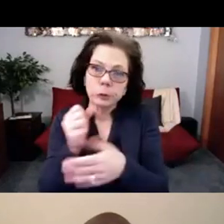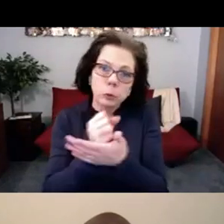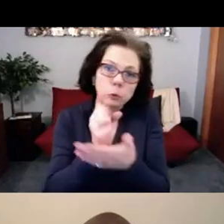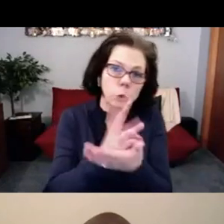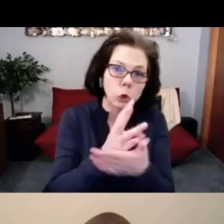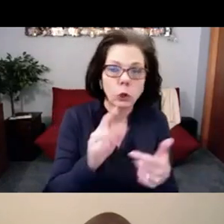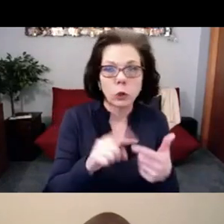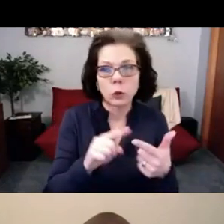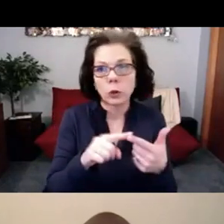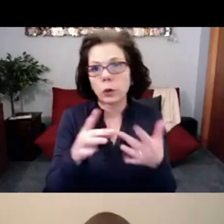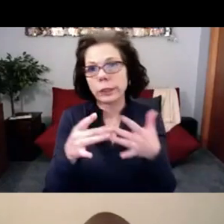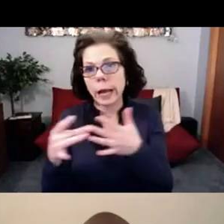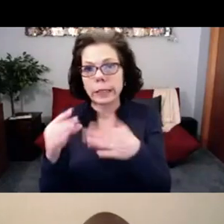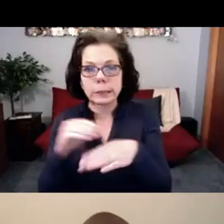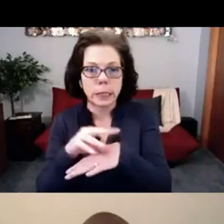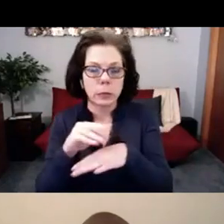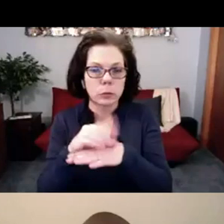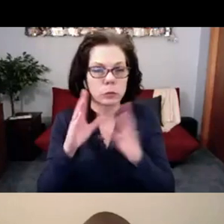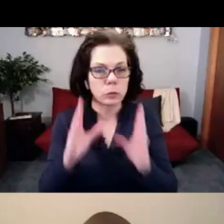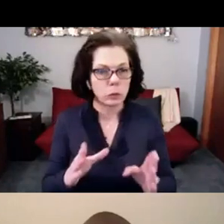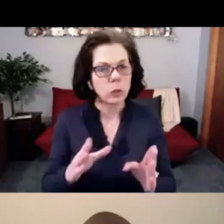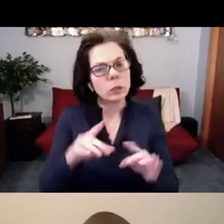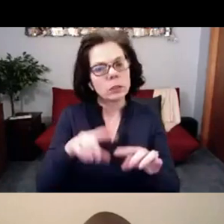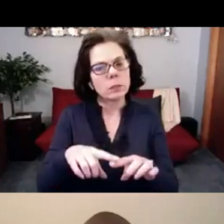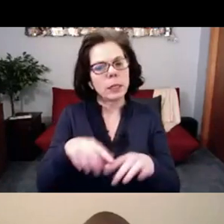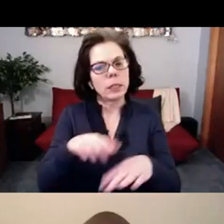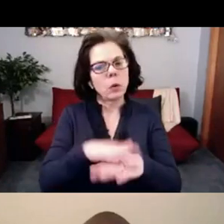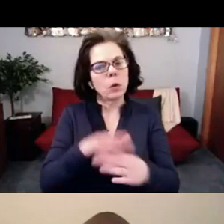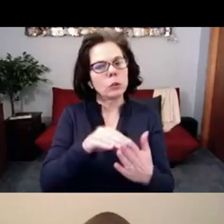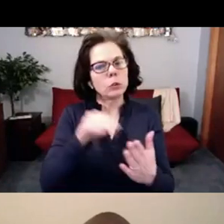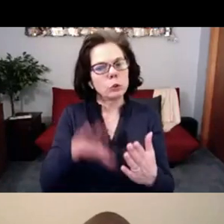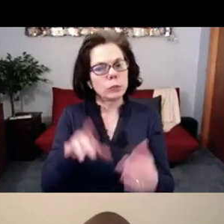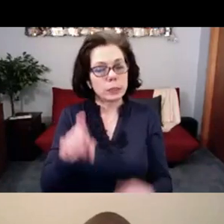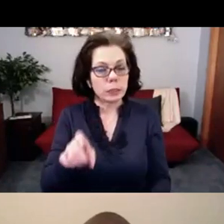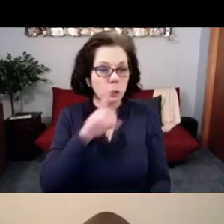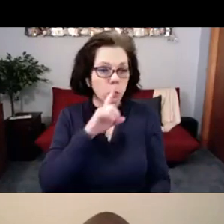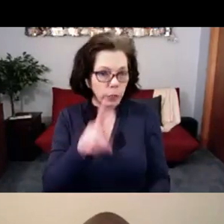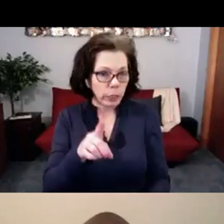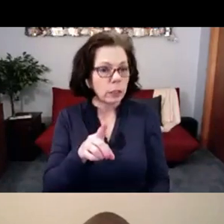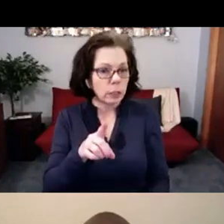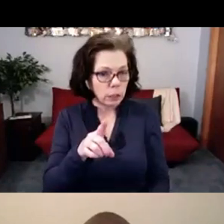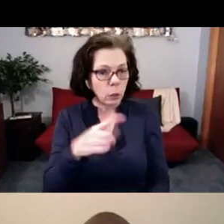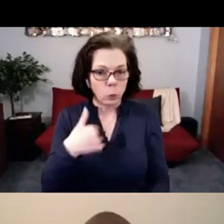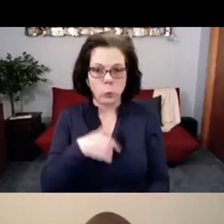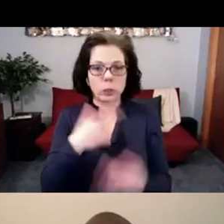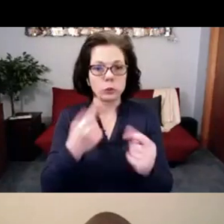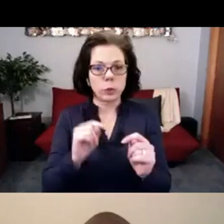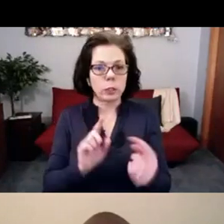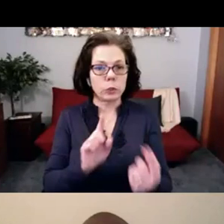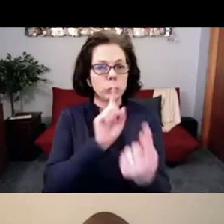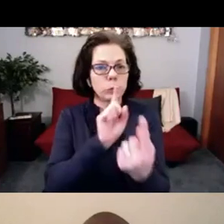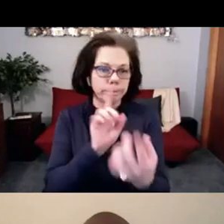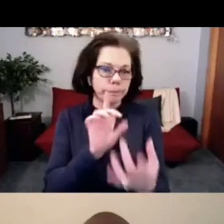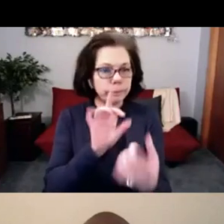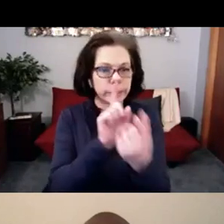that aspect of the student's needs. So it's really connecting the student with an adult to figure out what's happening with them and how we can better